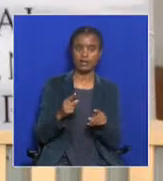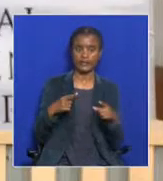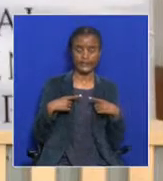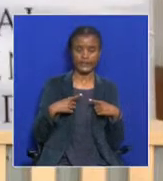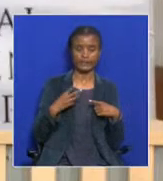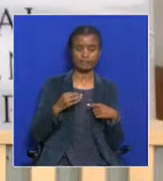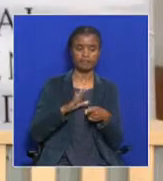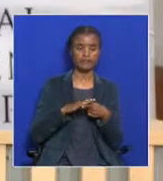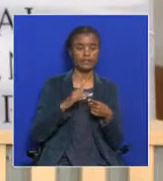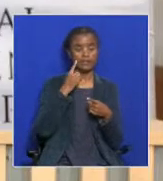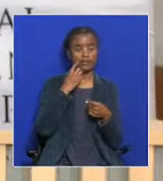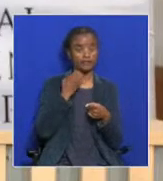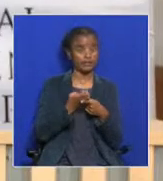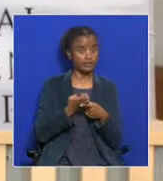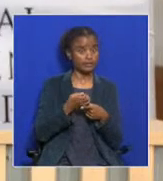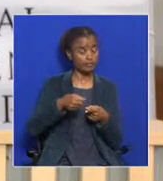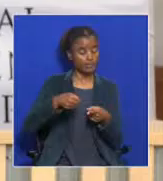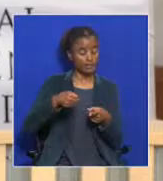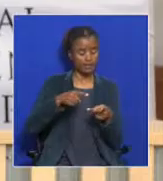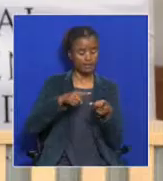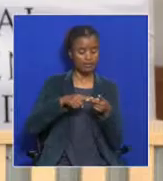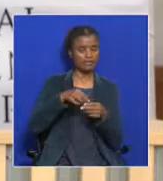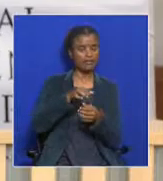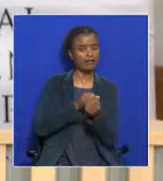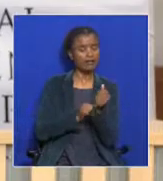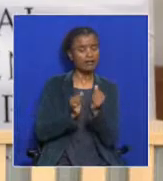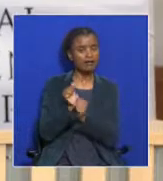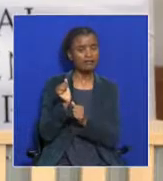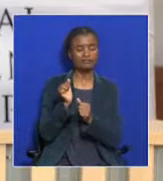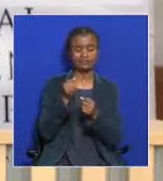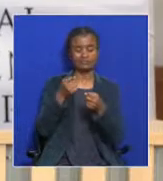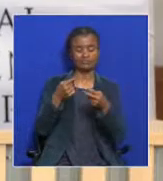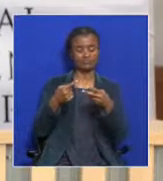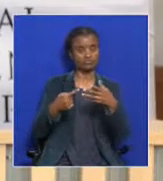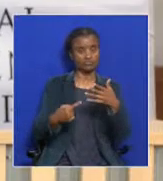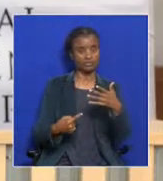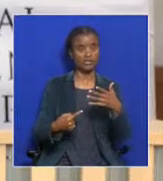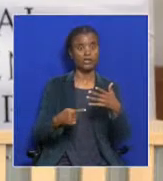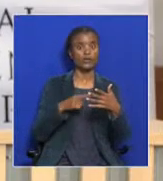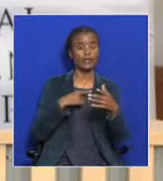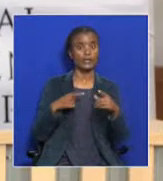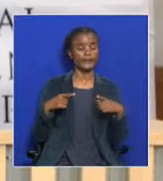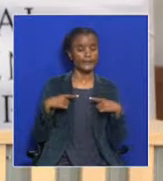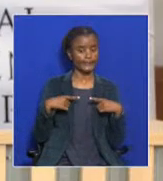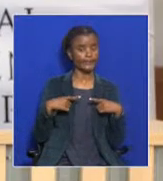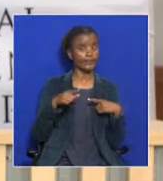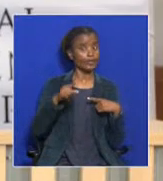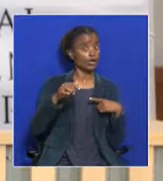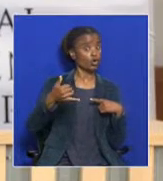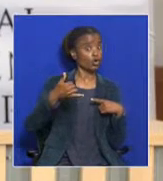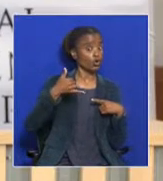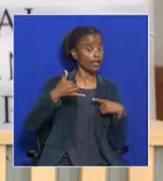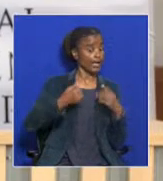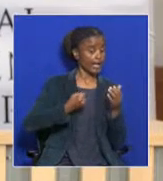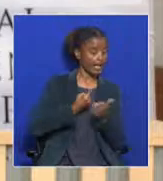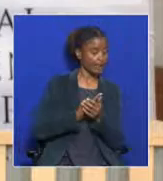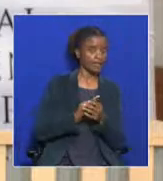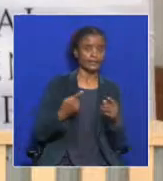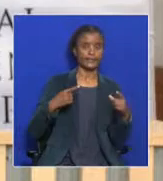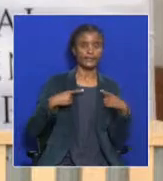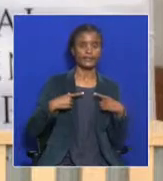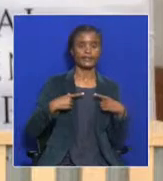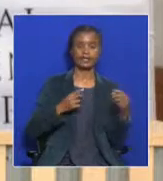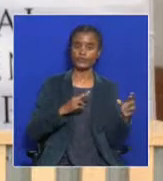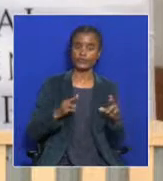gloves, and the like, in anticipation of that call when it eventually comes, so that you can act immediately. Is that a